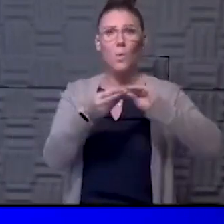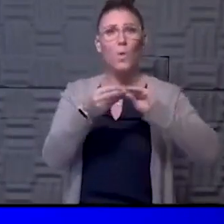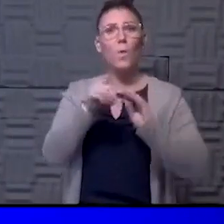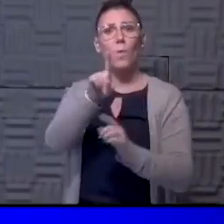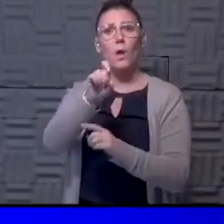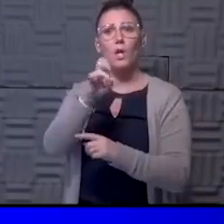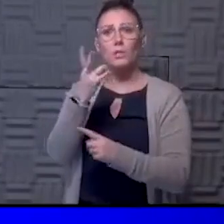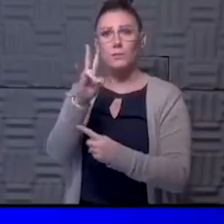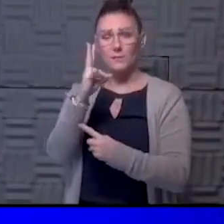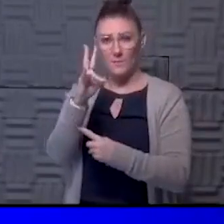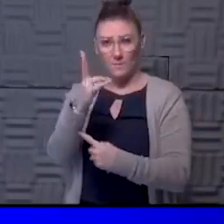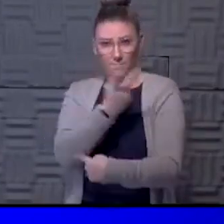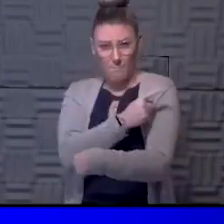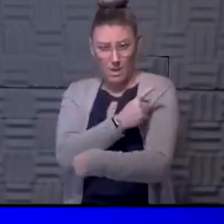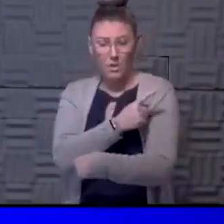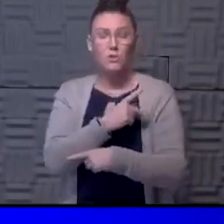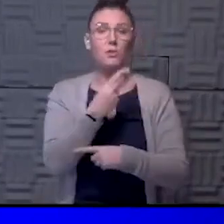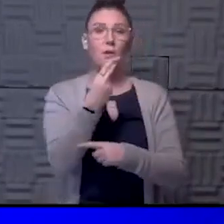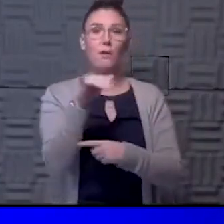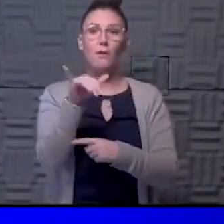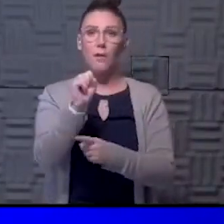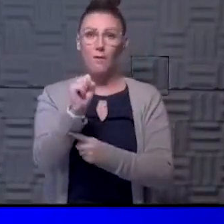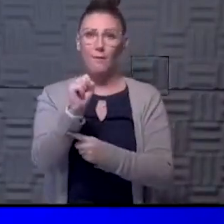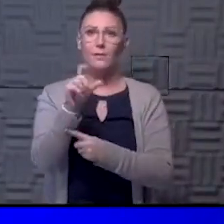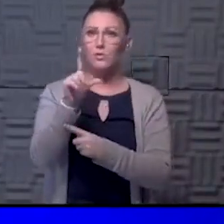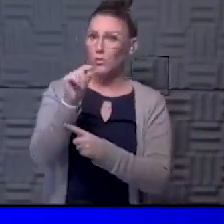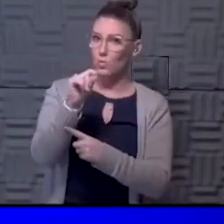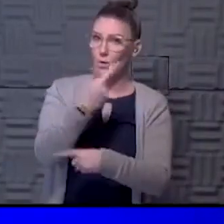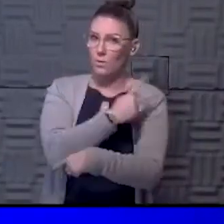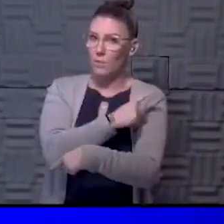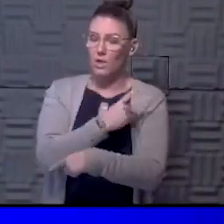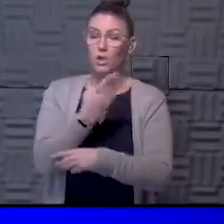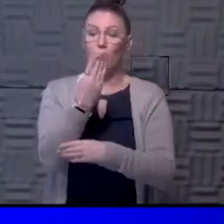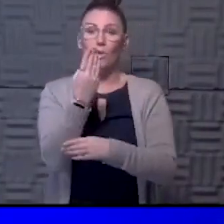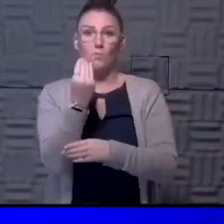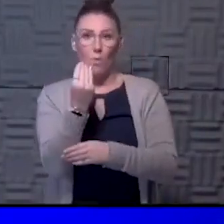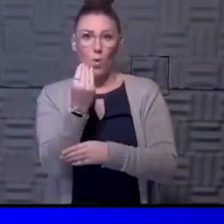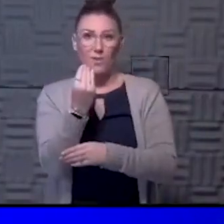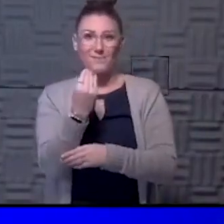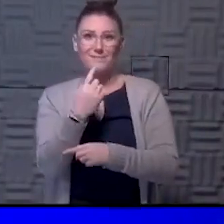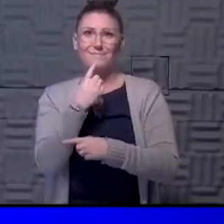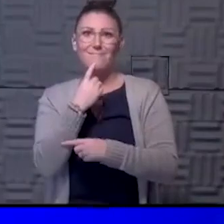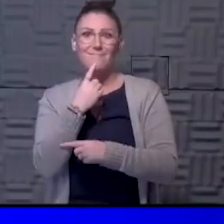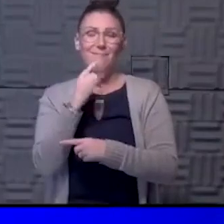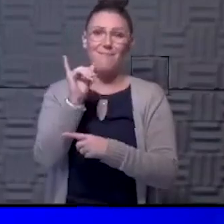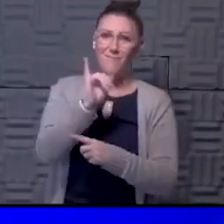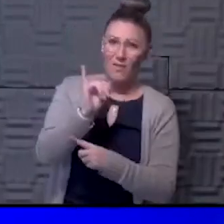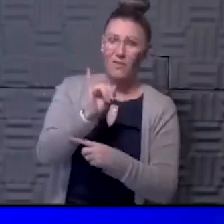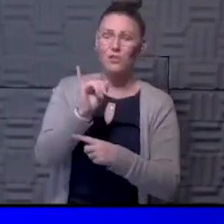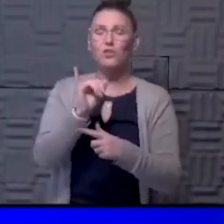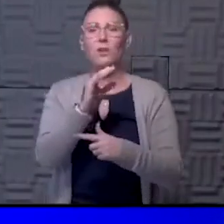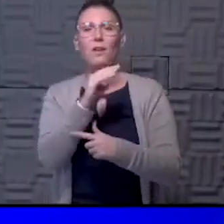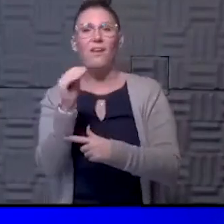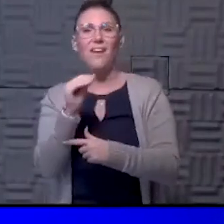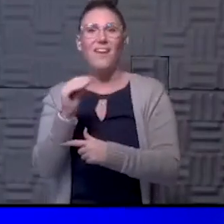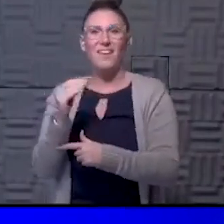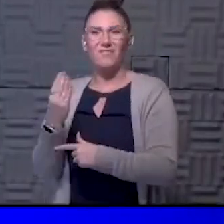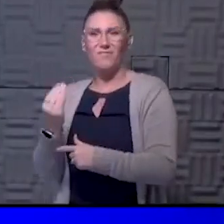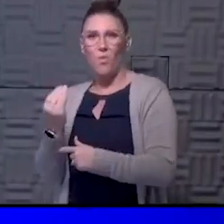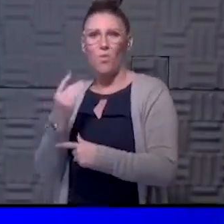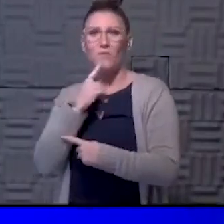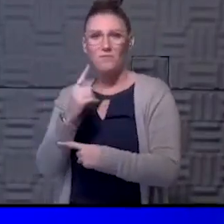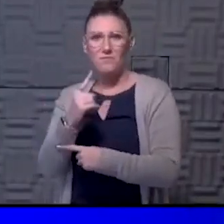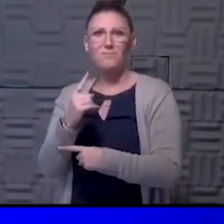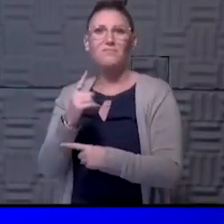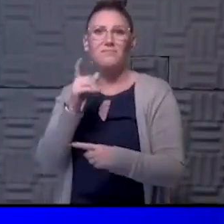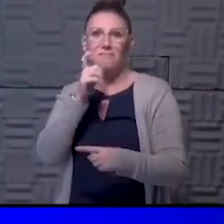total patients. Hays does have 20 patients, 14 active and 17 in that recovery period. So their numbers are kind of holding steady, but a